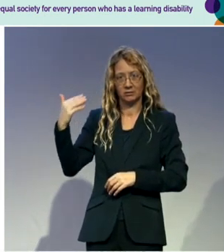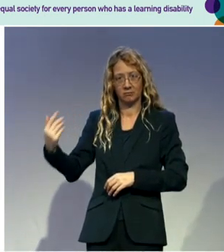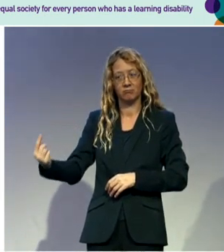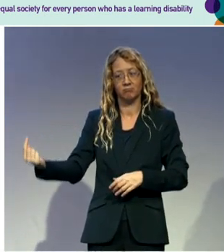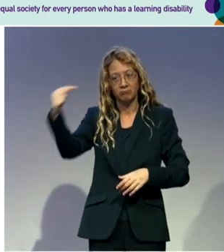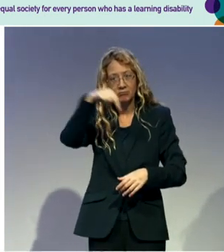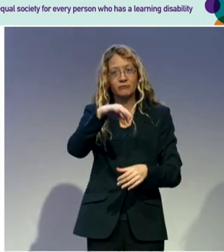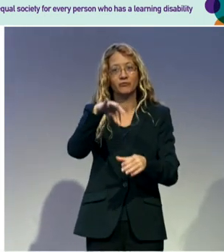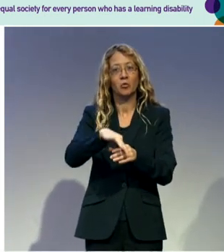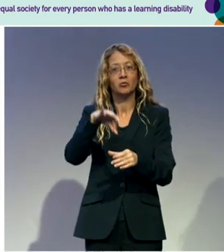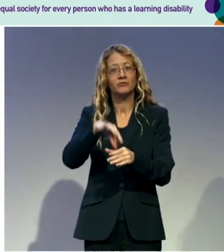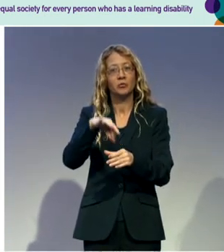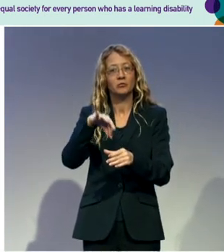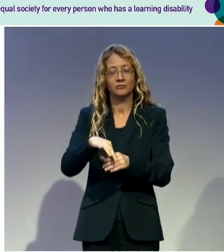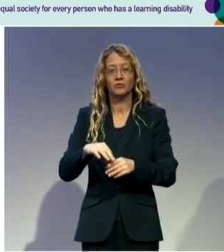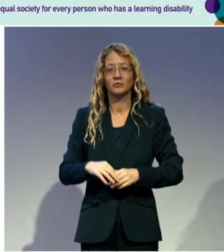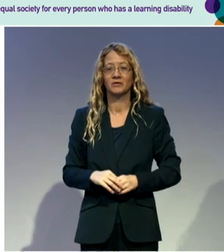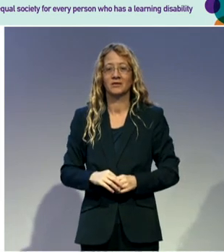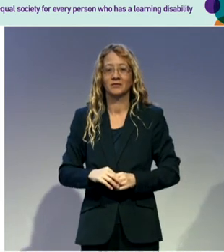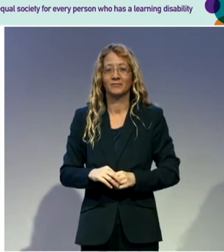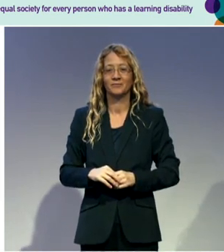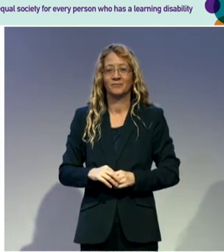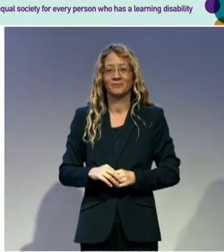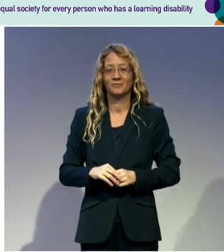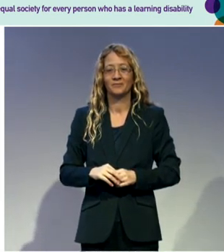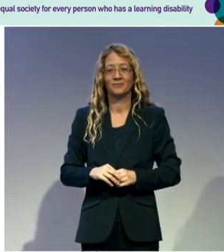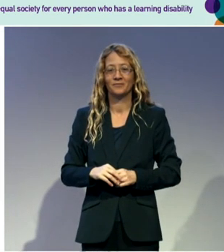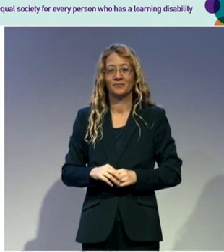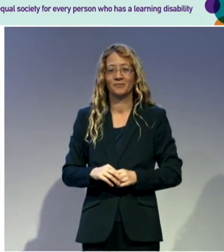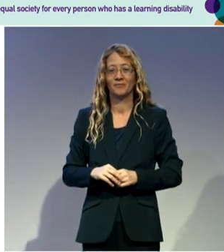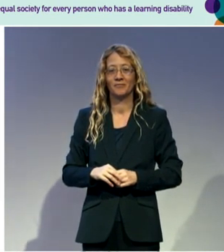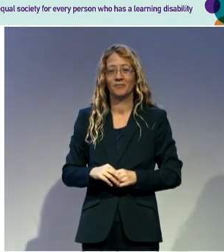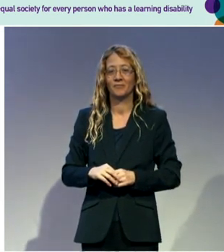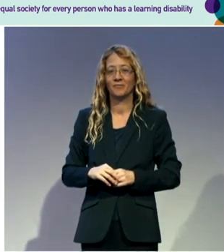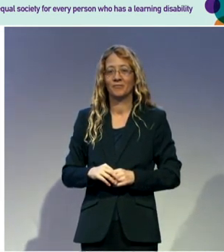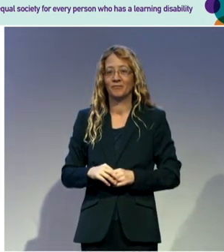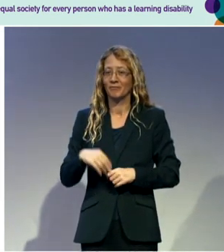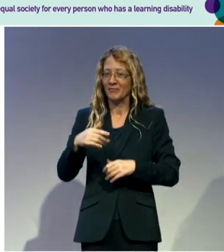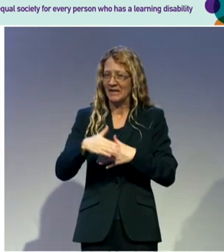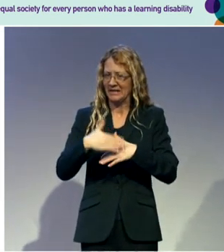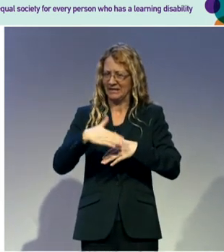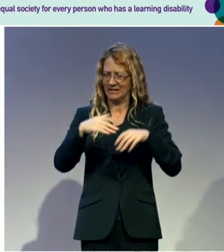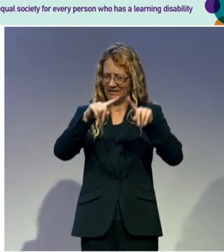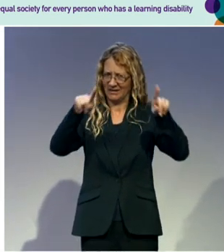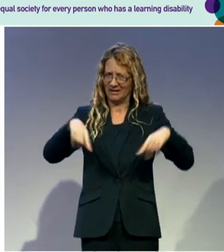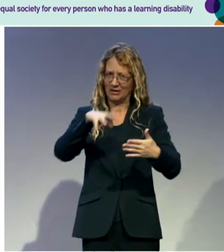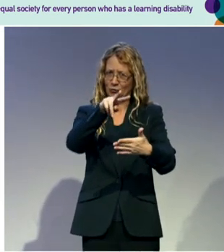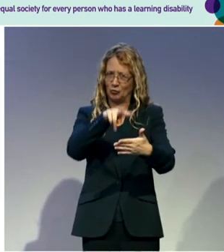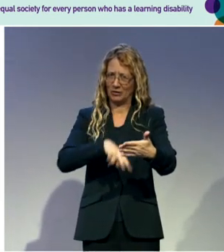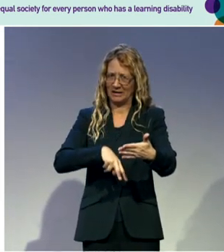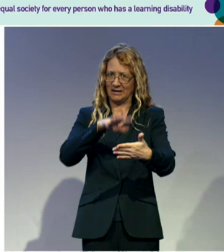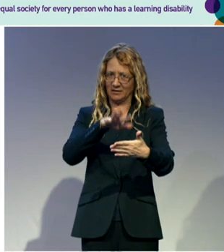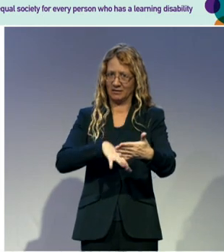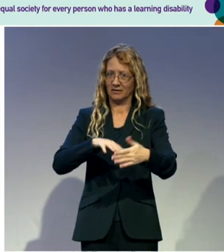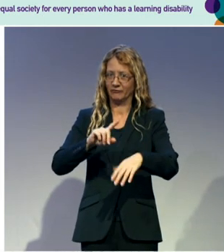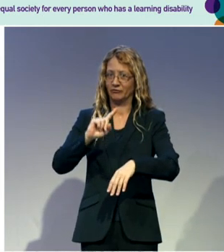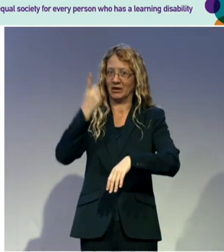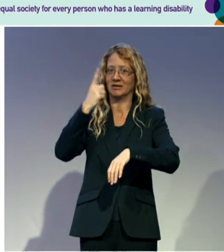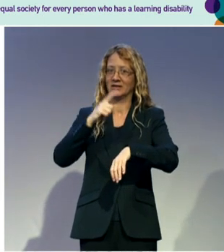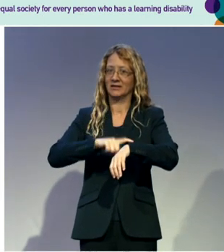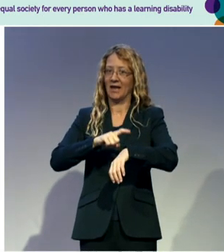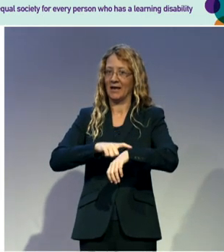main political parties made easy read manifestos for the first time. We also know that at least one political